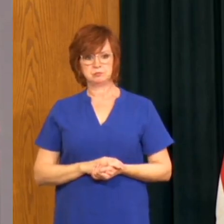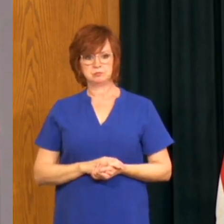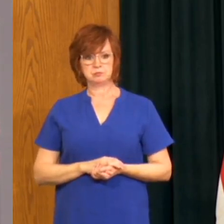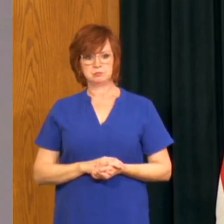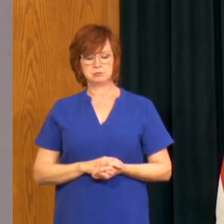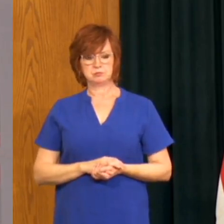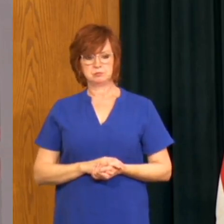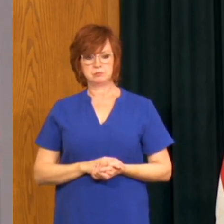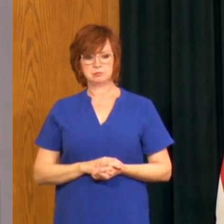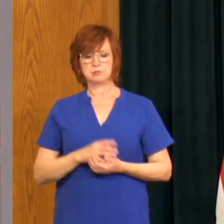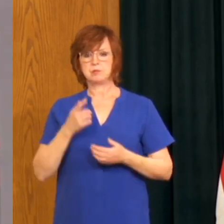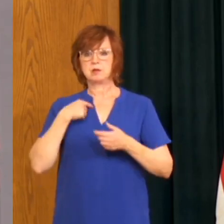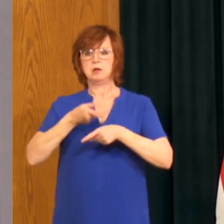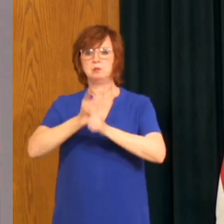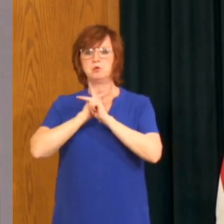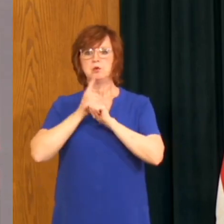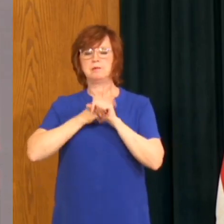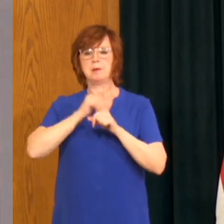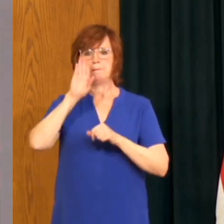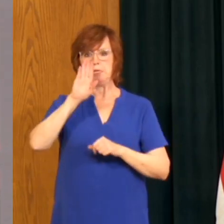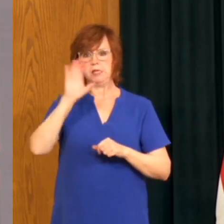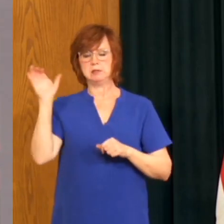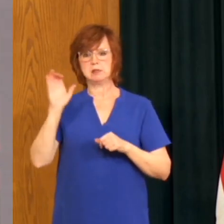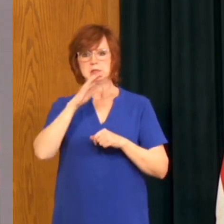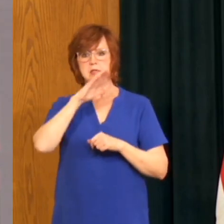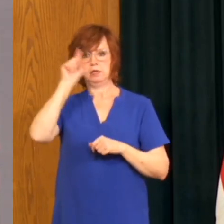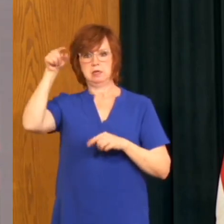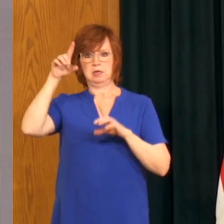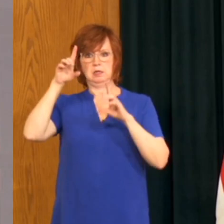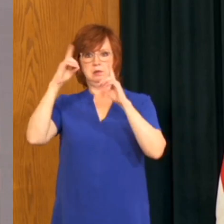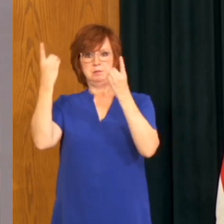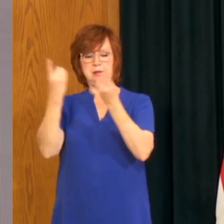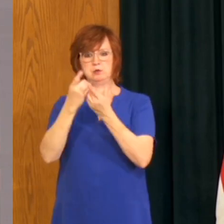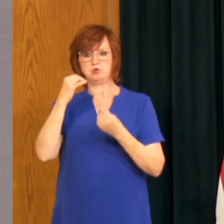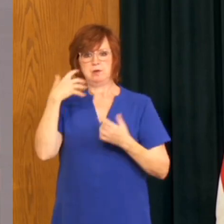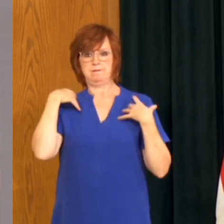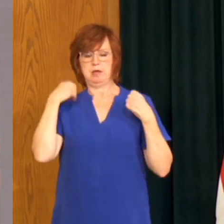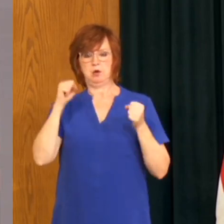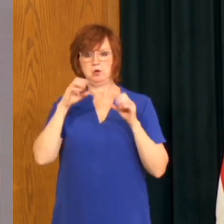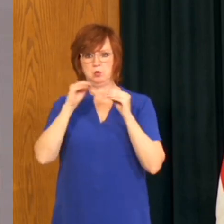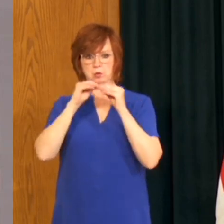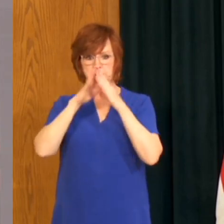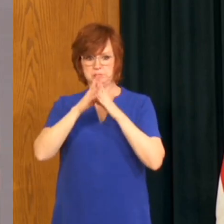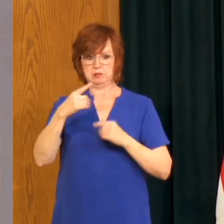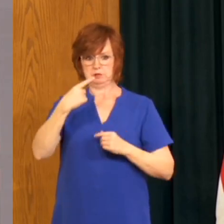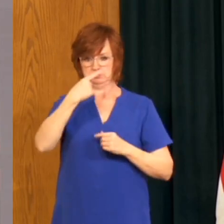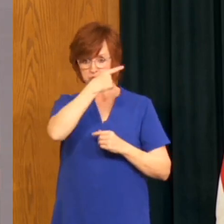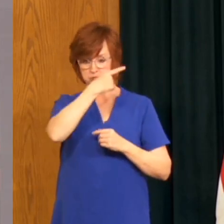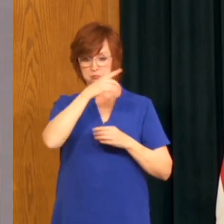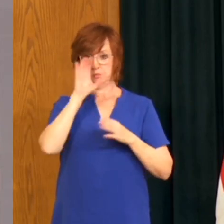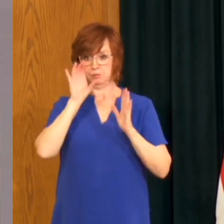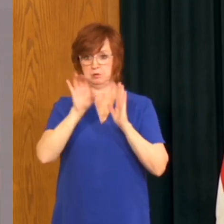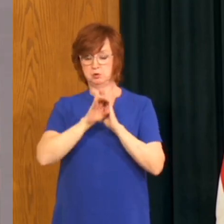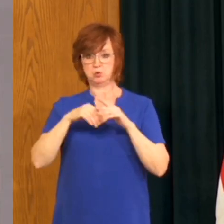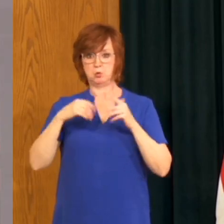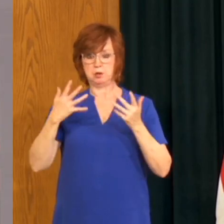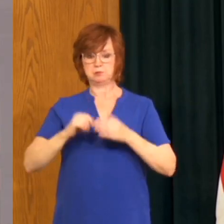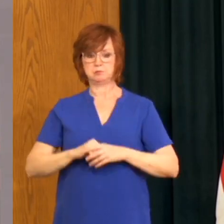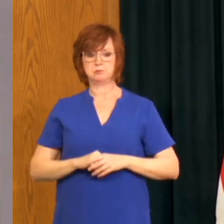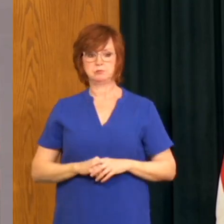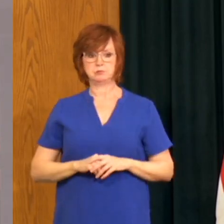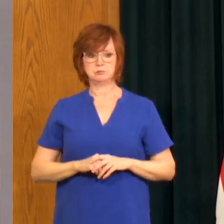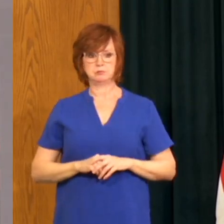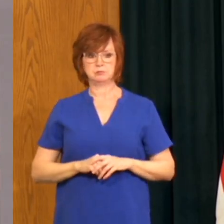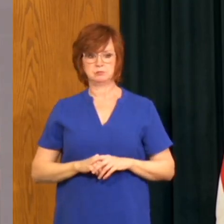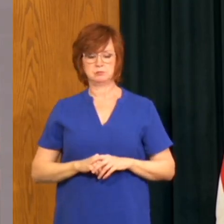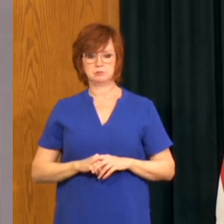BC Ministry of Health website, but I've asked for some modeling updates for us as well. And this really shows that, business as